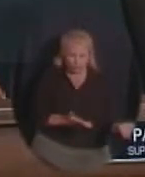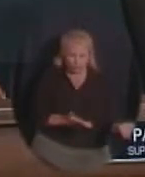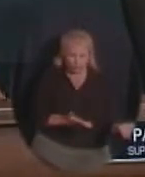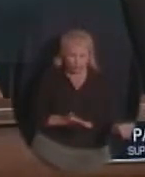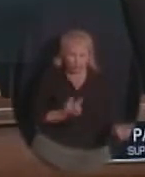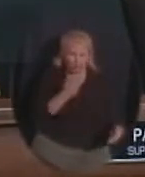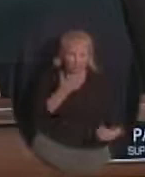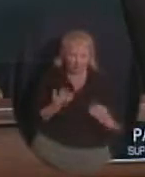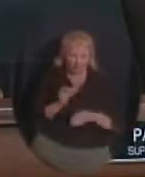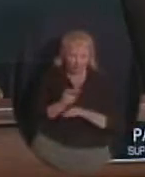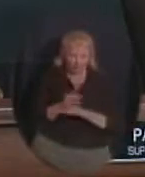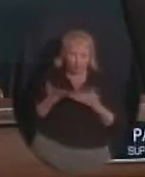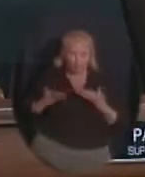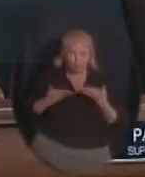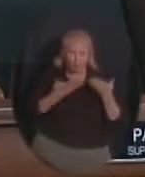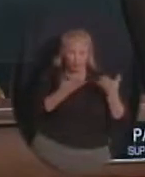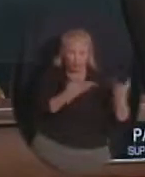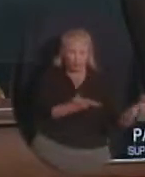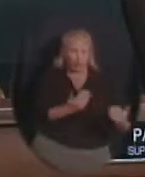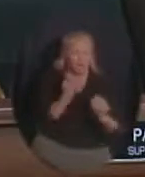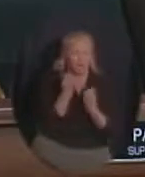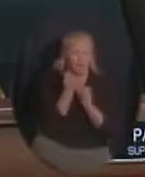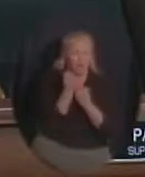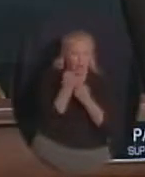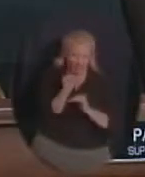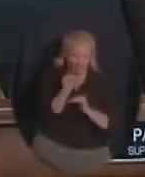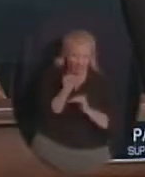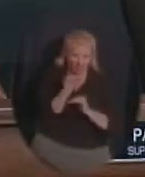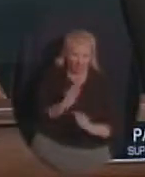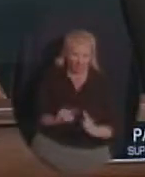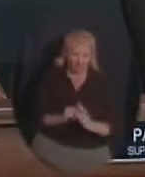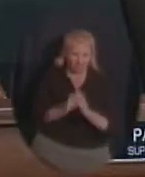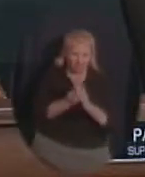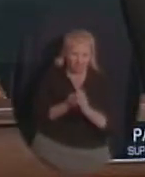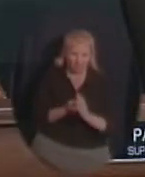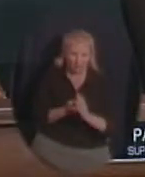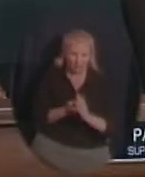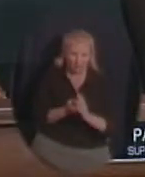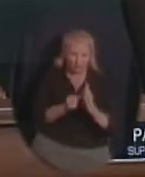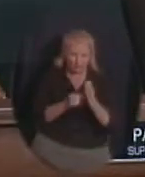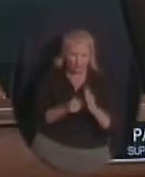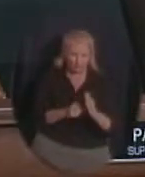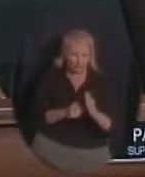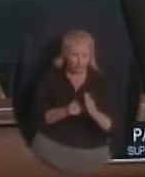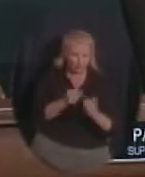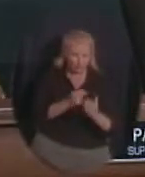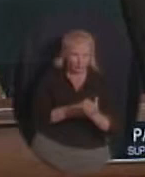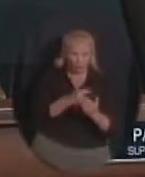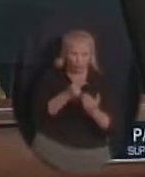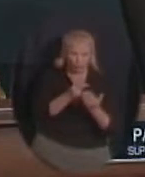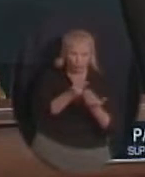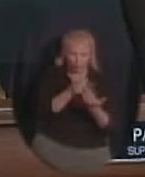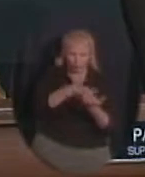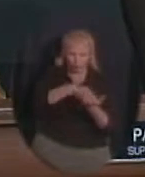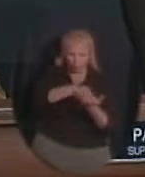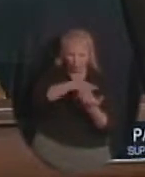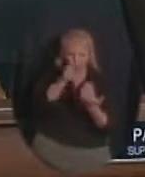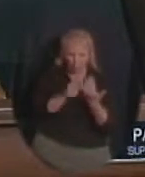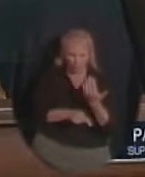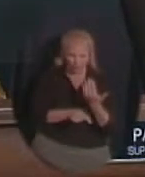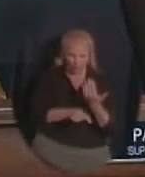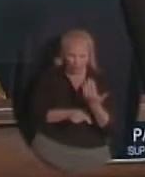implement a limited pilot program to study both